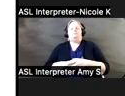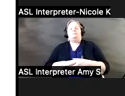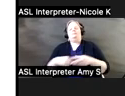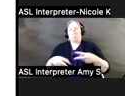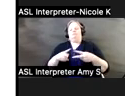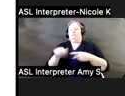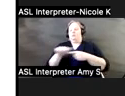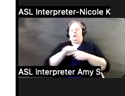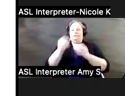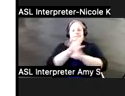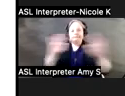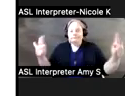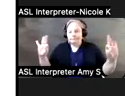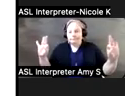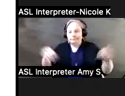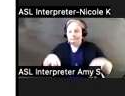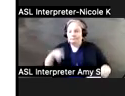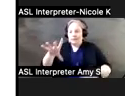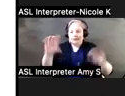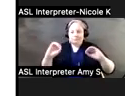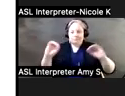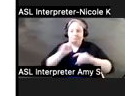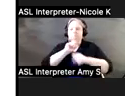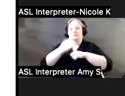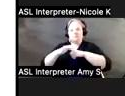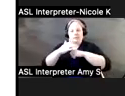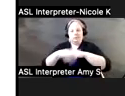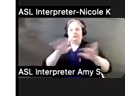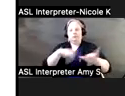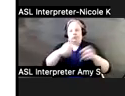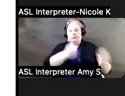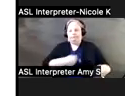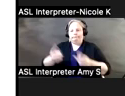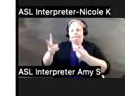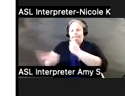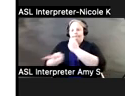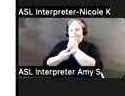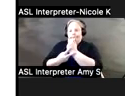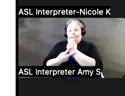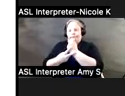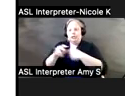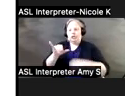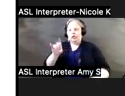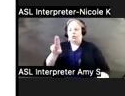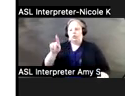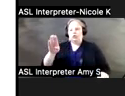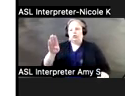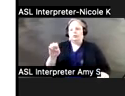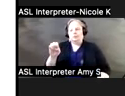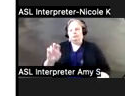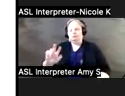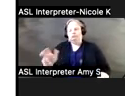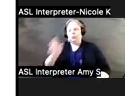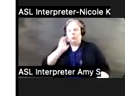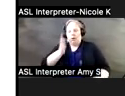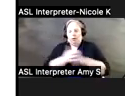no cost and available and will be recorded and archived on our YouTube channel. So